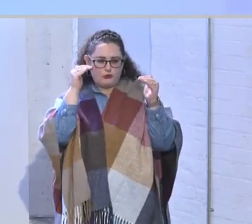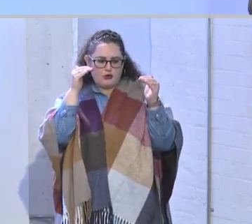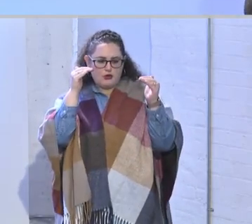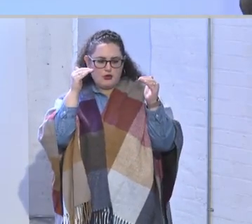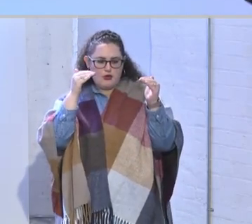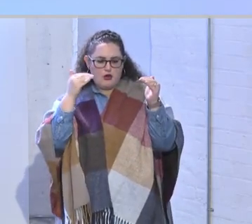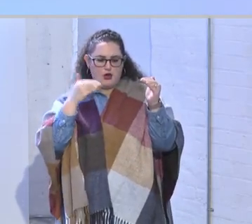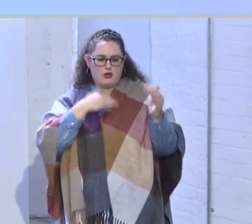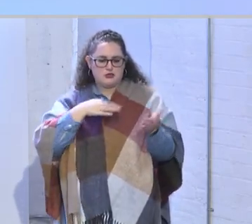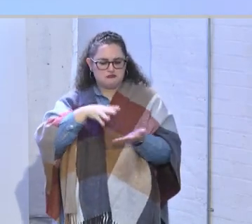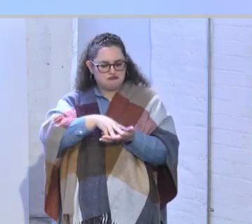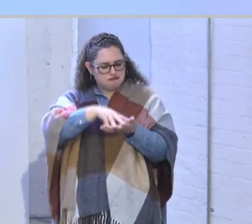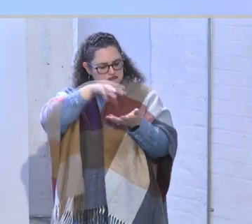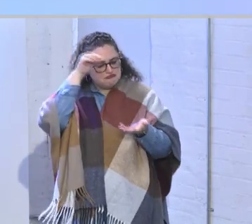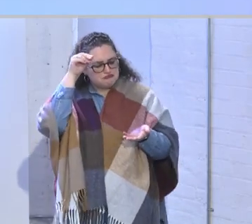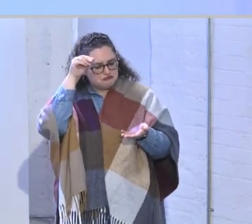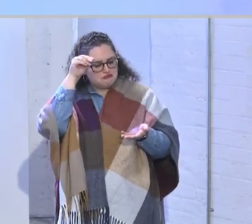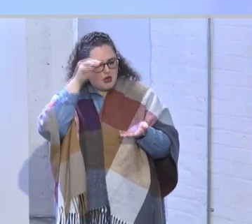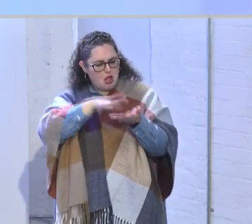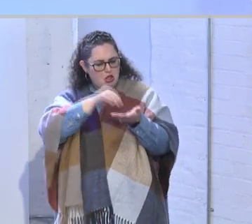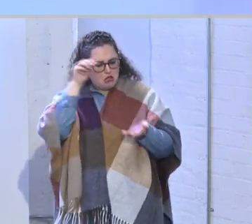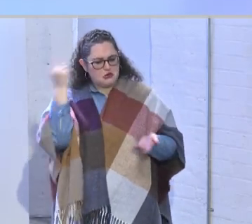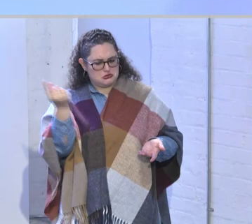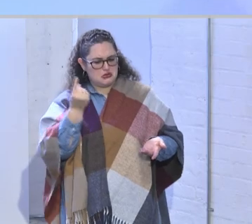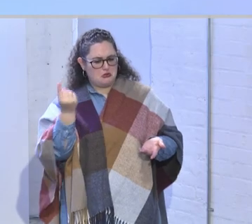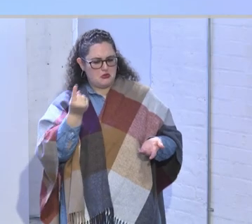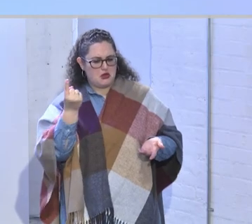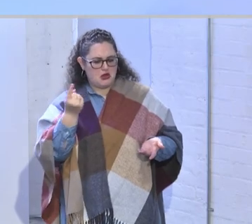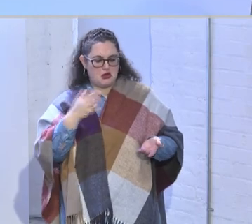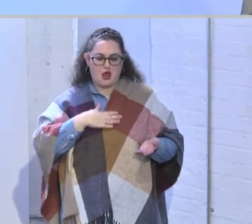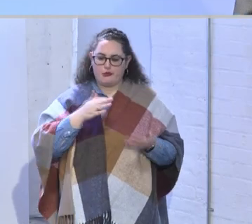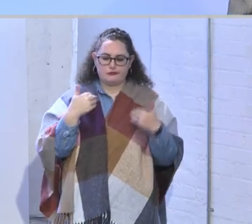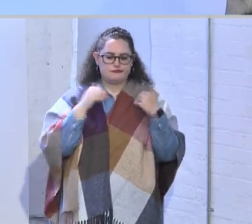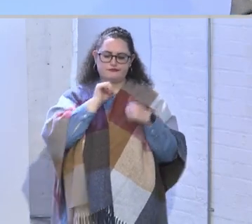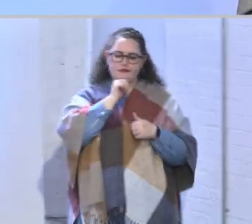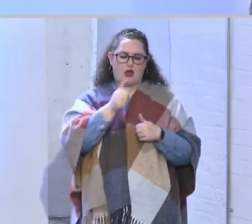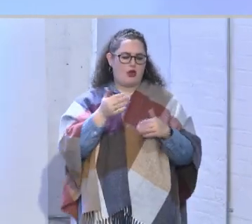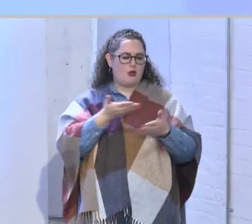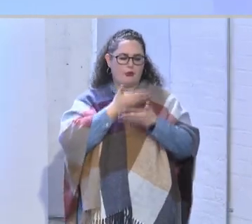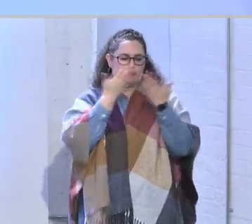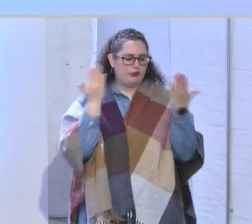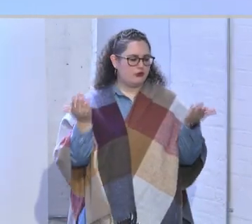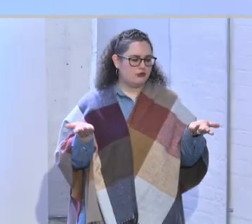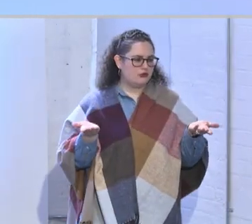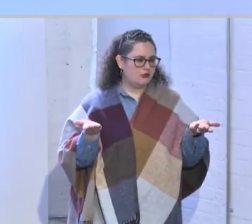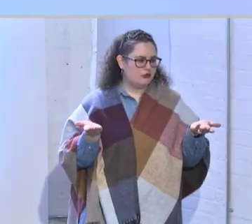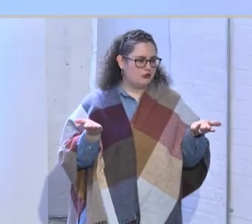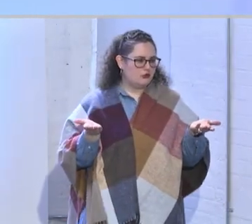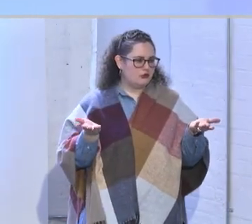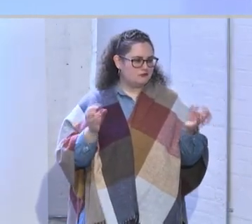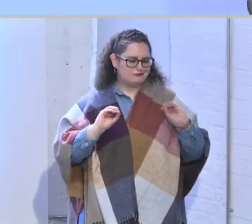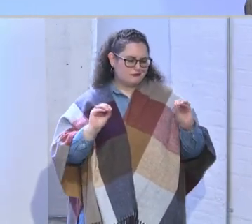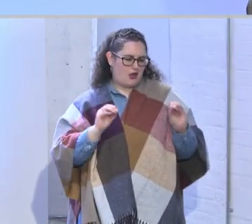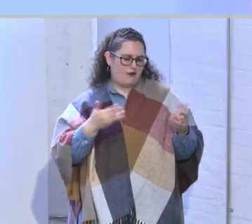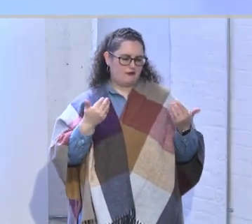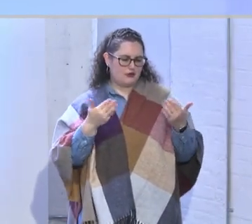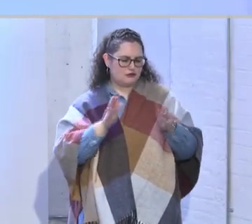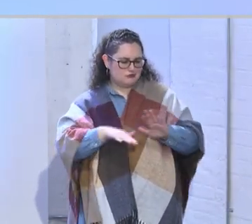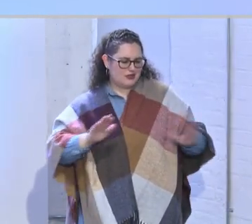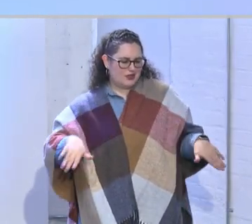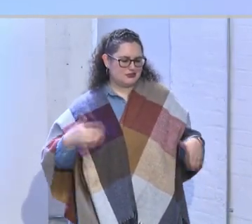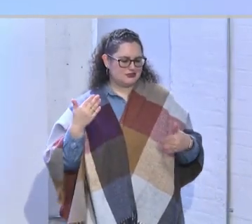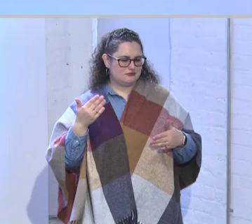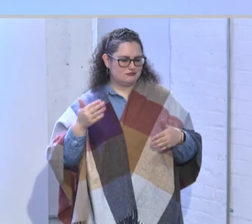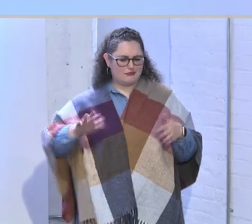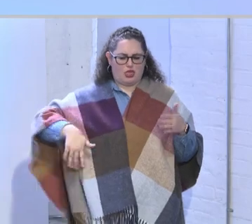out because you say, well, my kids are older or I don't have any kids. Because the fact that God might want to use you in the life